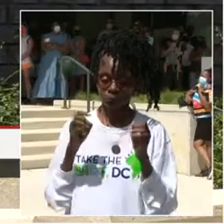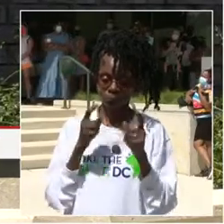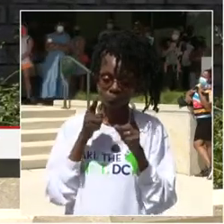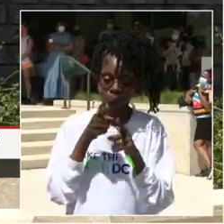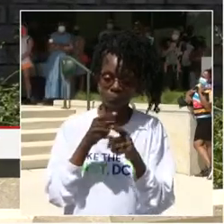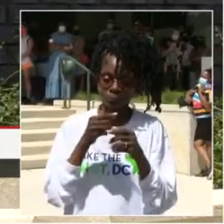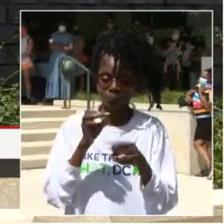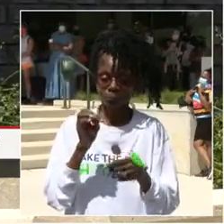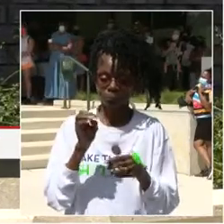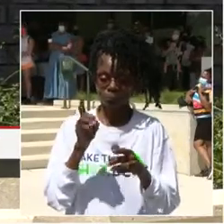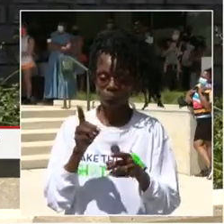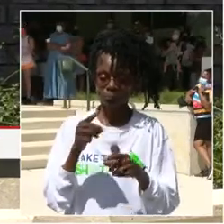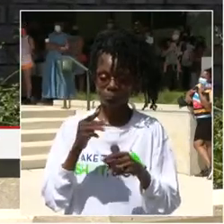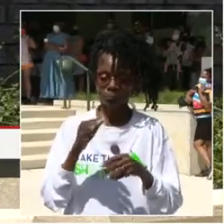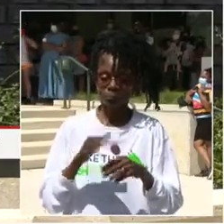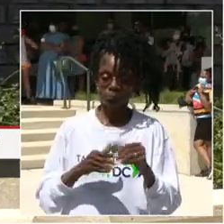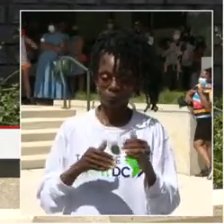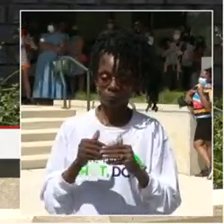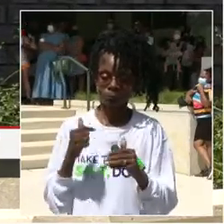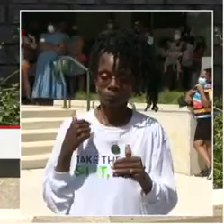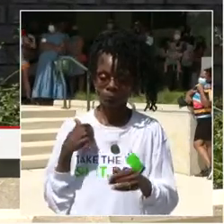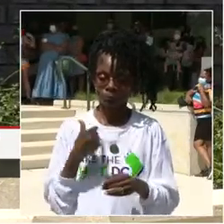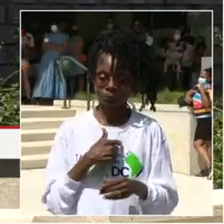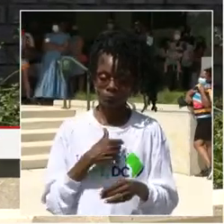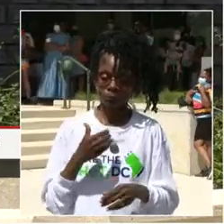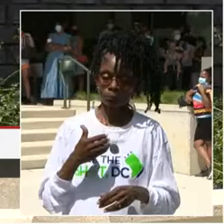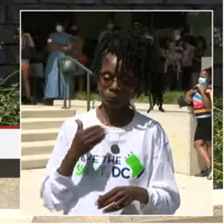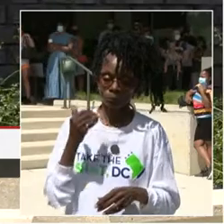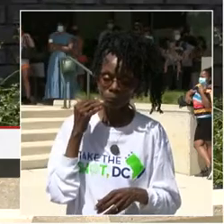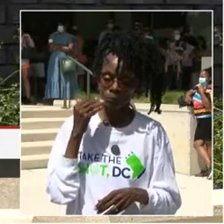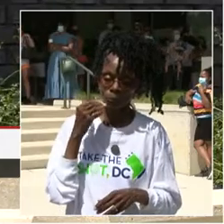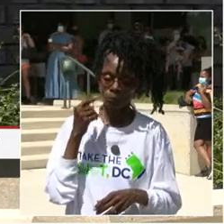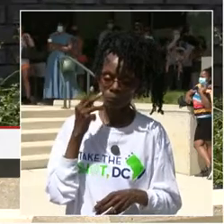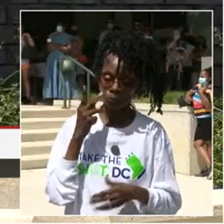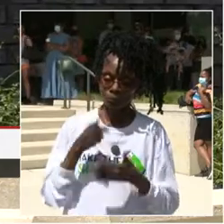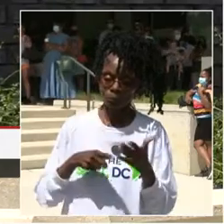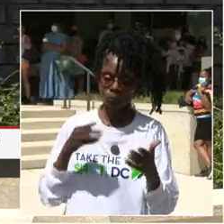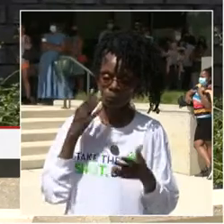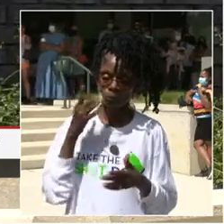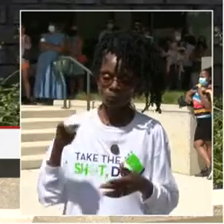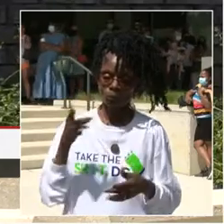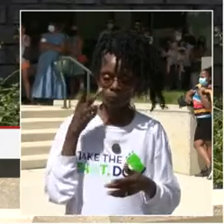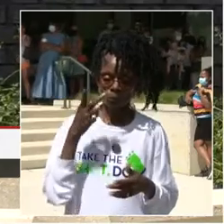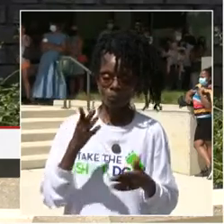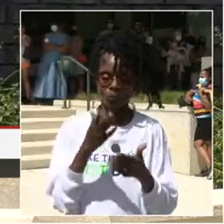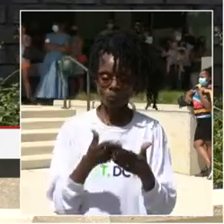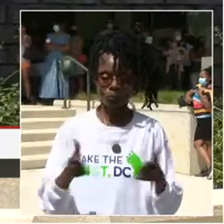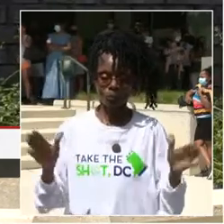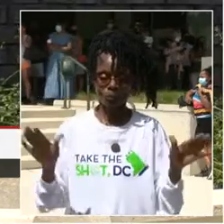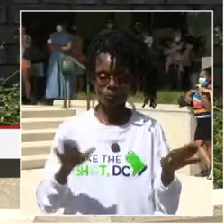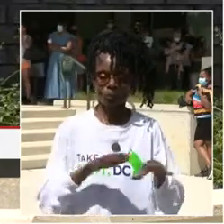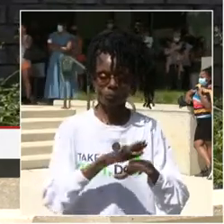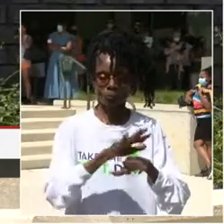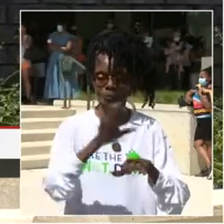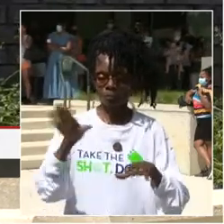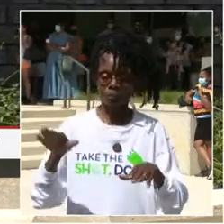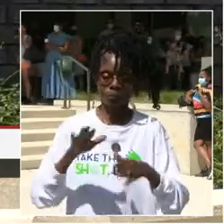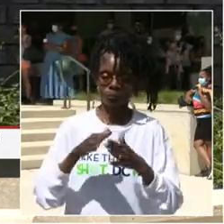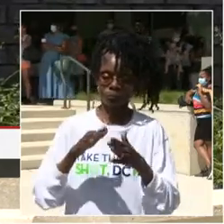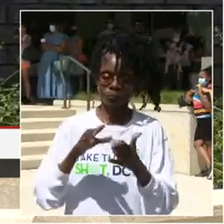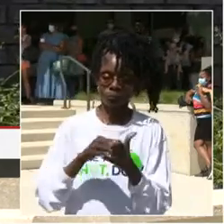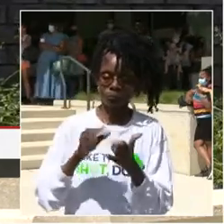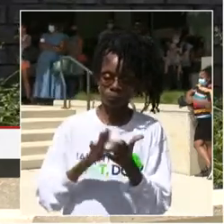you'll see inside. The space is open with a college-level ambiance that includes state-of-the-art